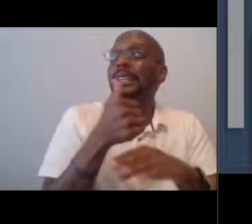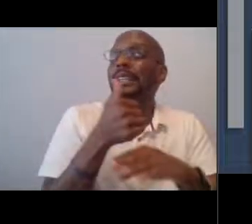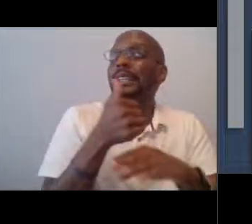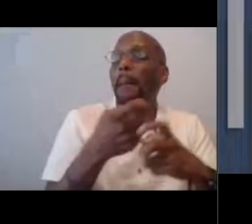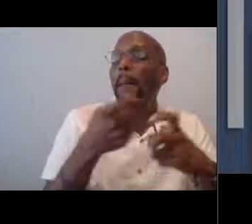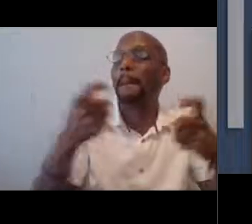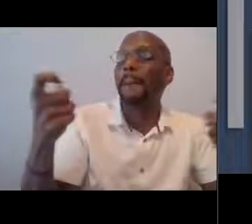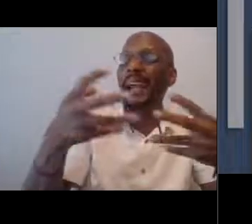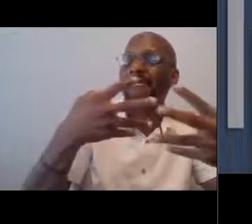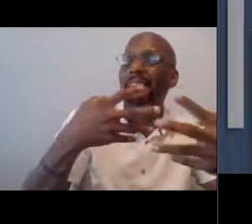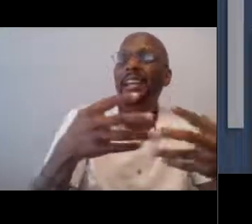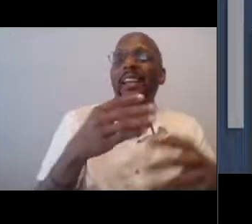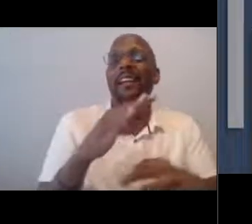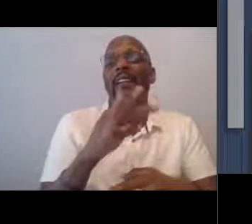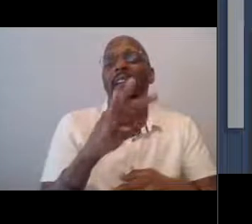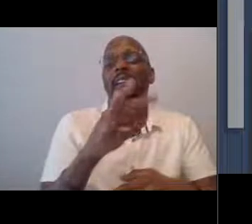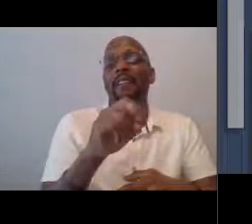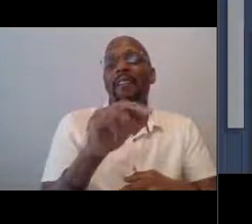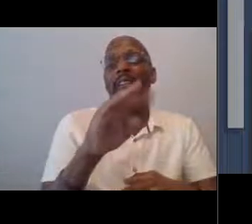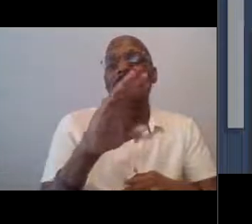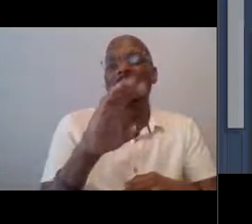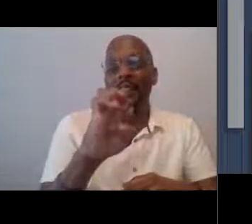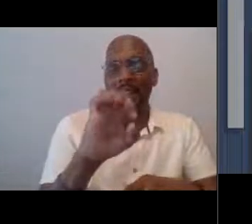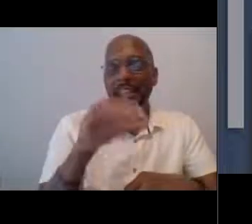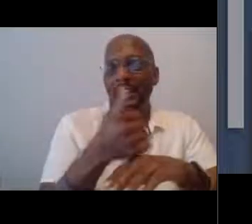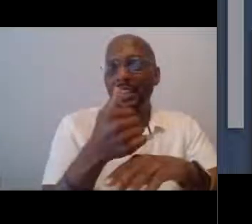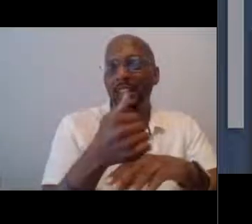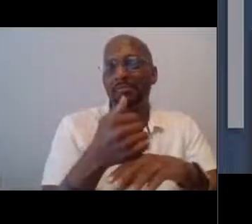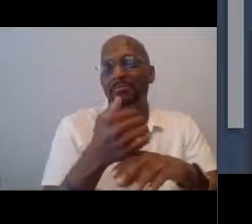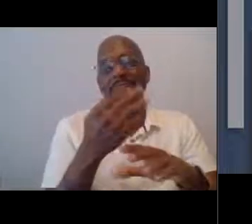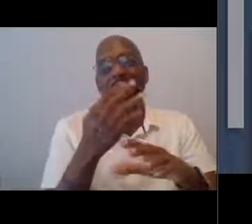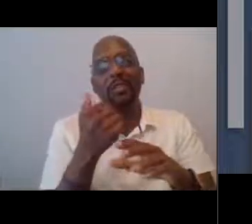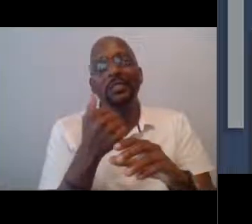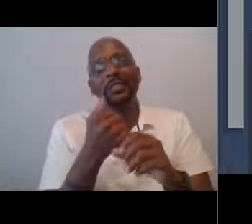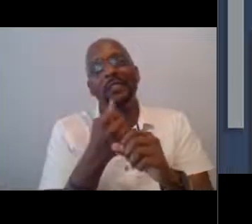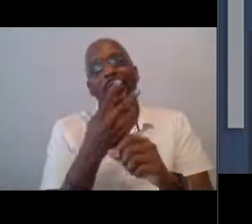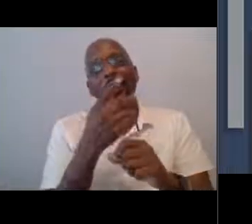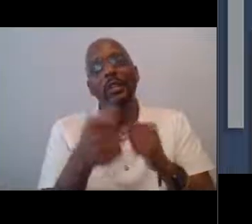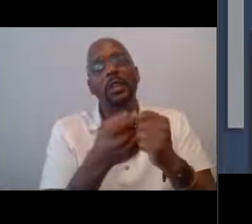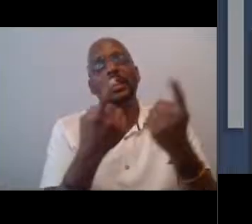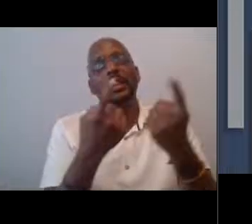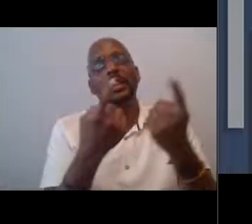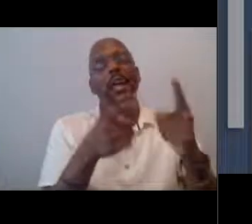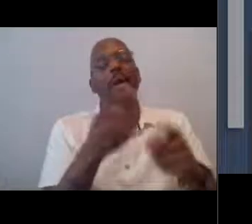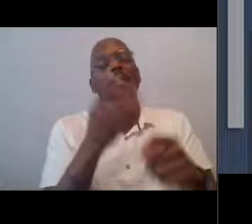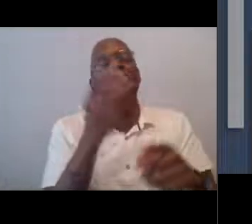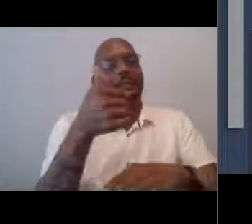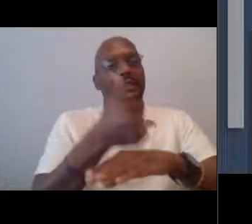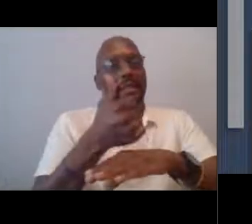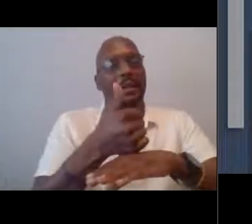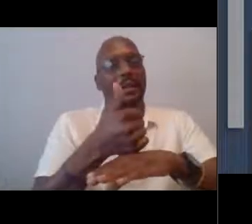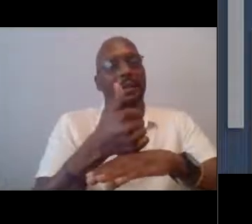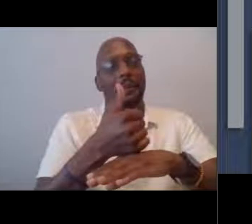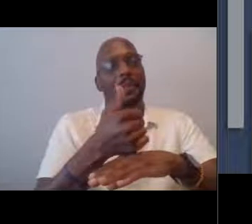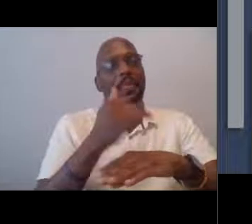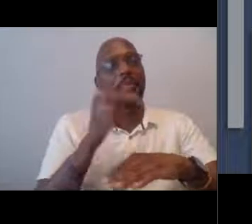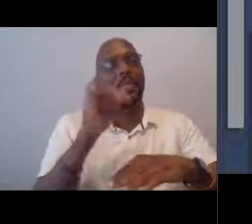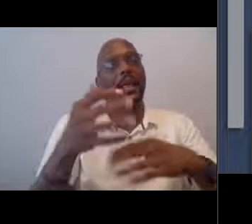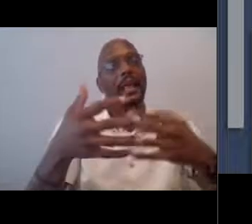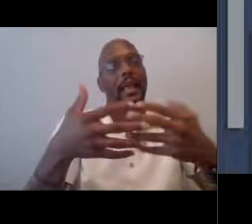I believe that hopefully in the next few years, we can get that gate, that wired